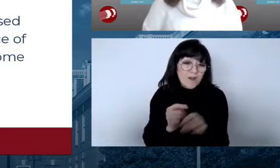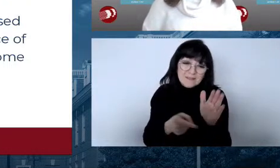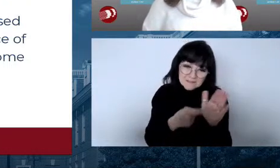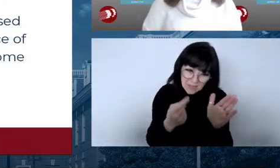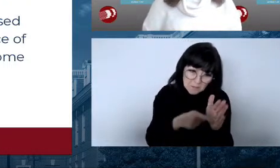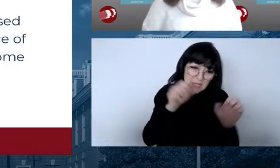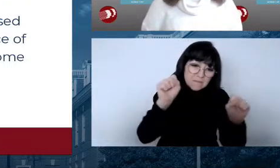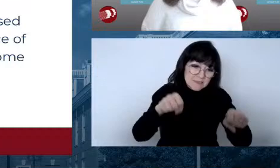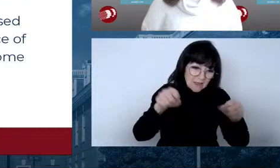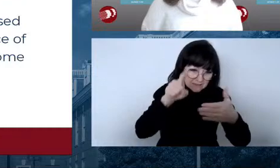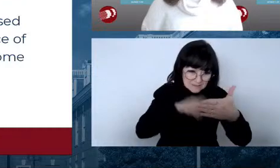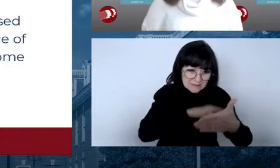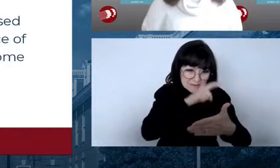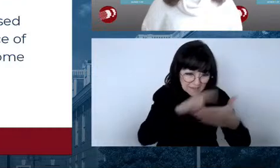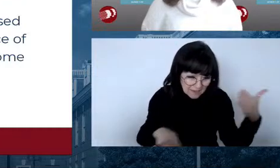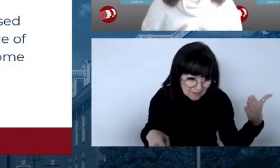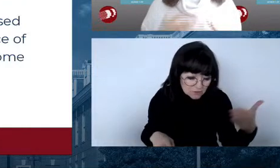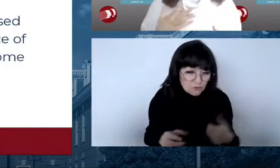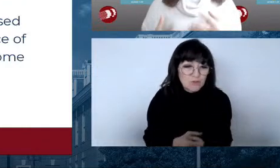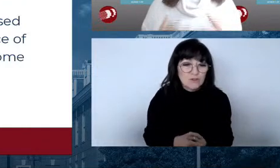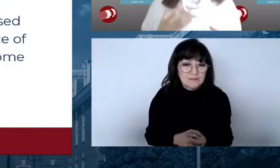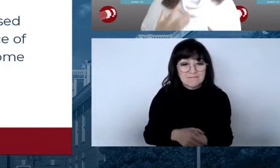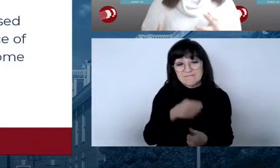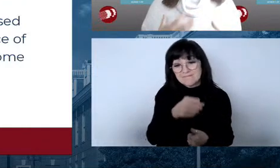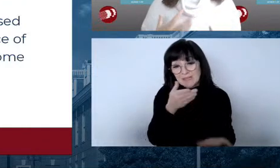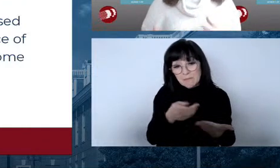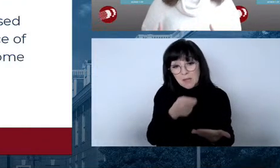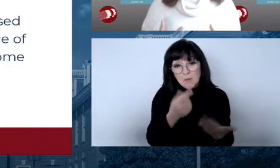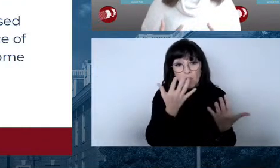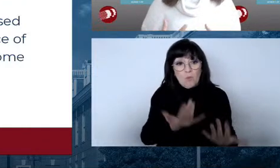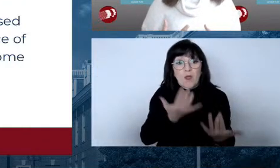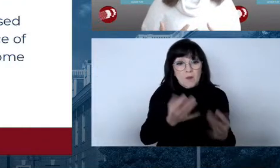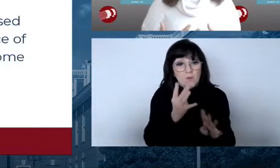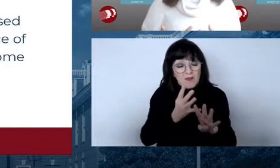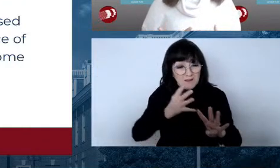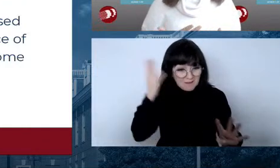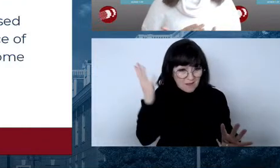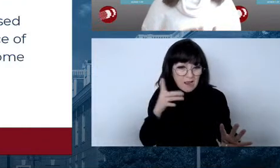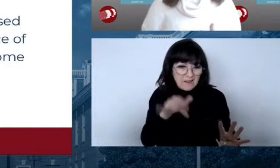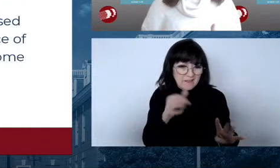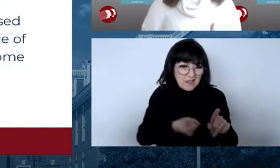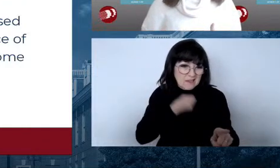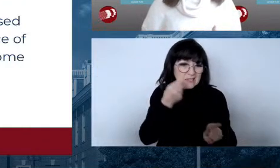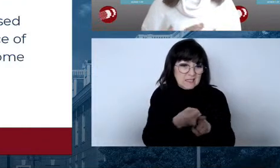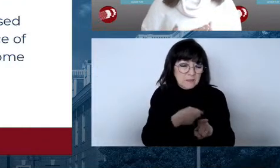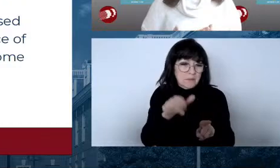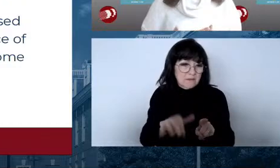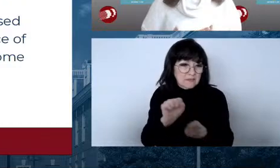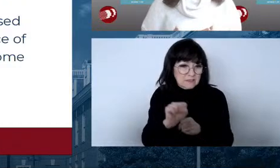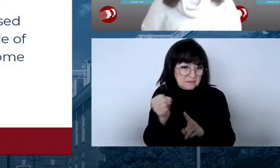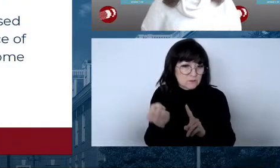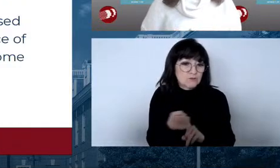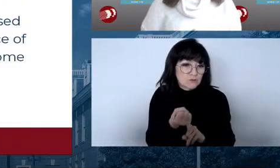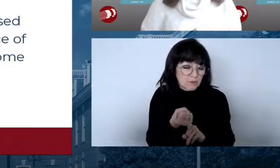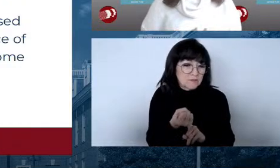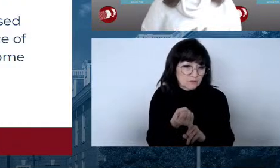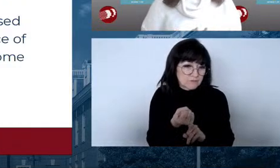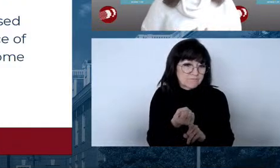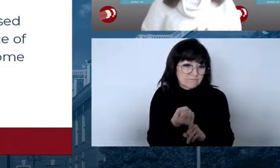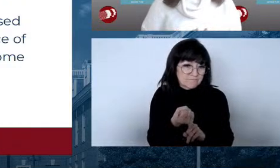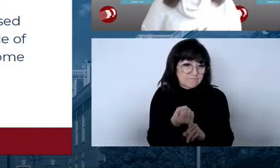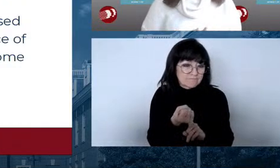in lines. And so that is absolutely impacting the situation. I would be remiss if I didn't